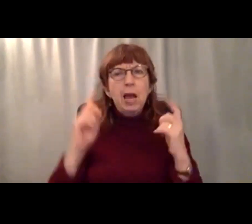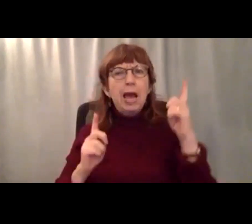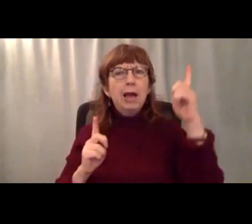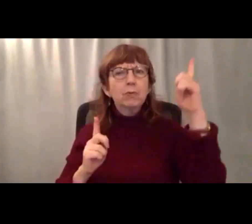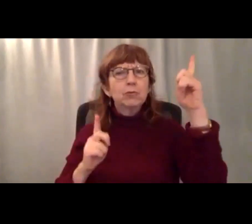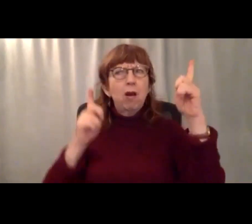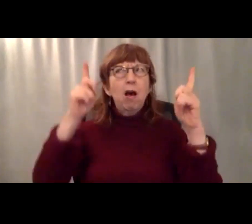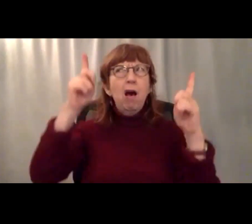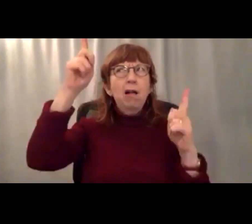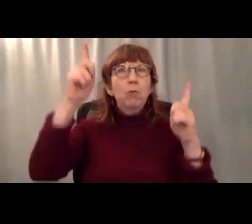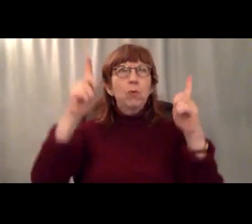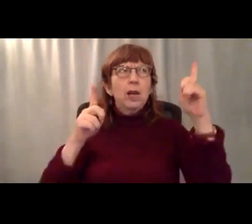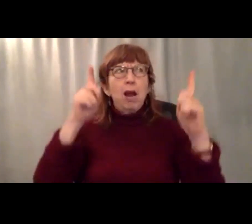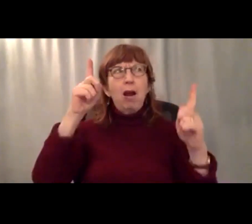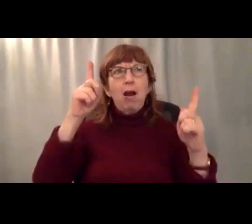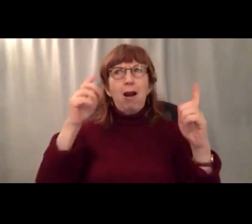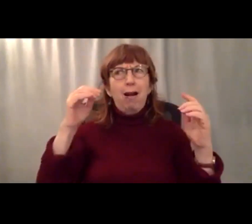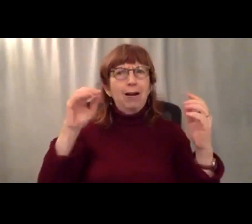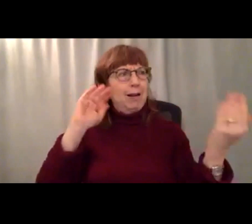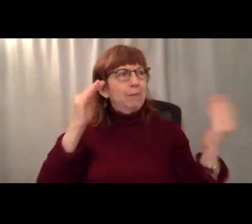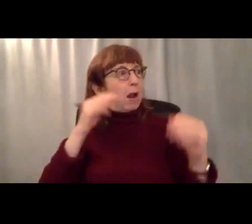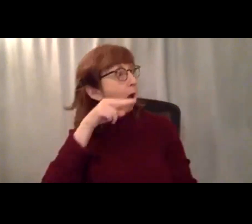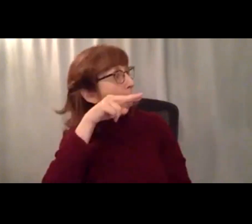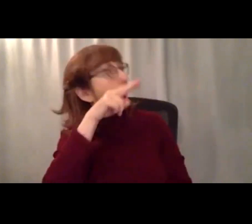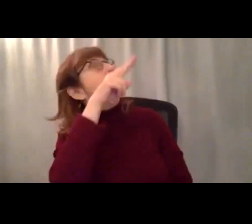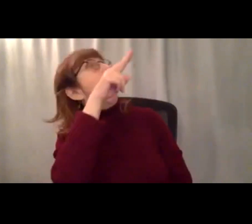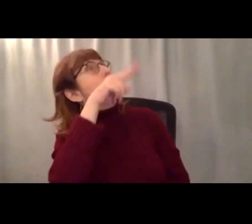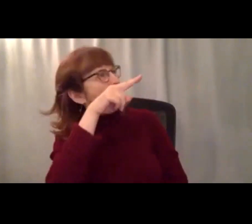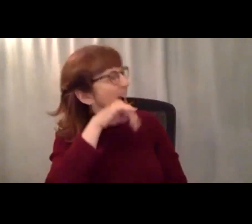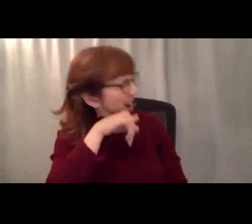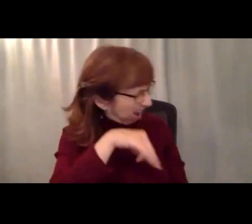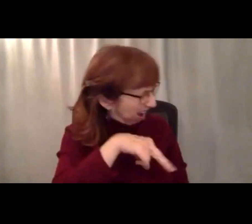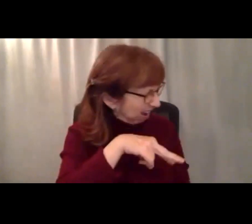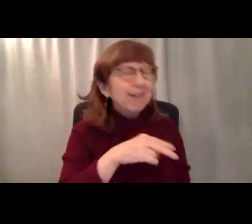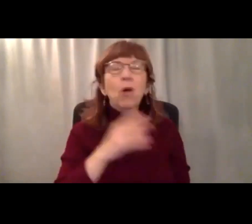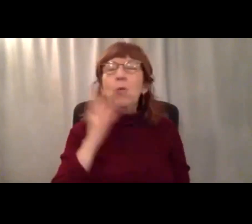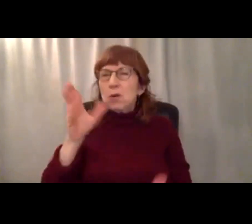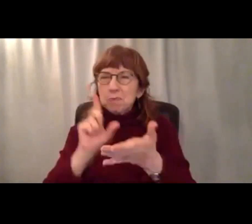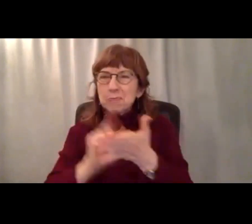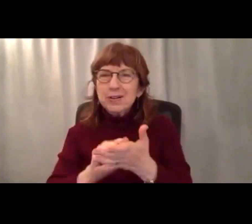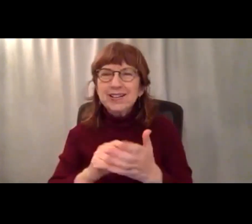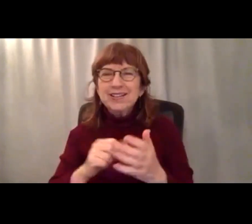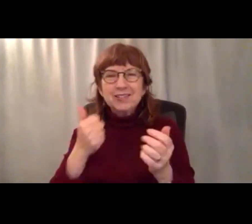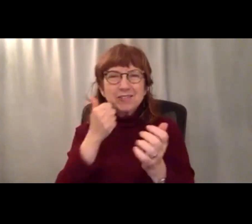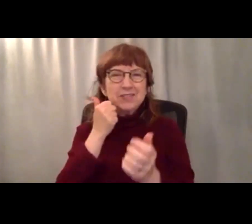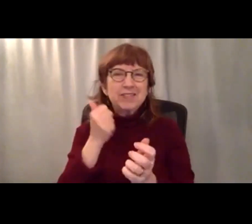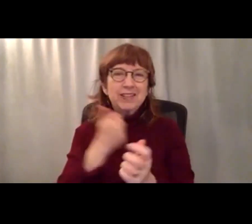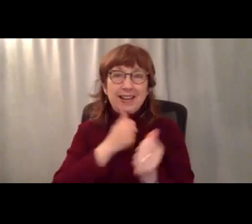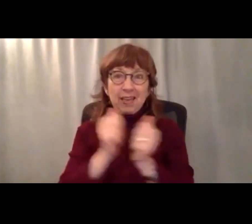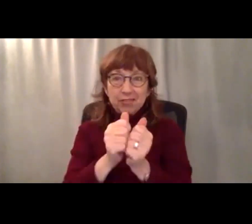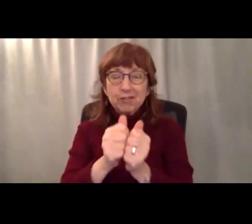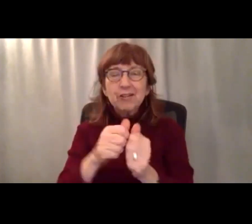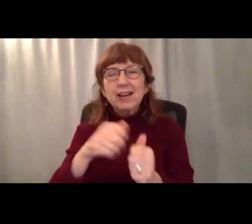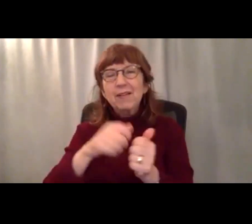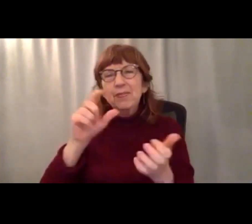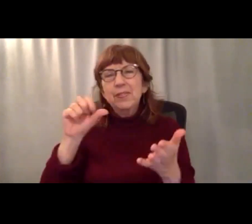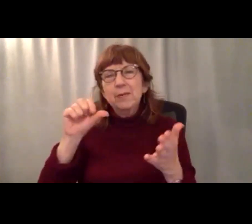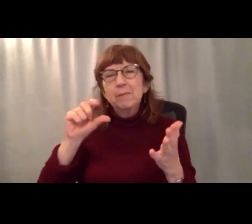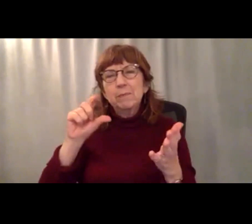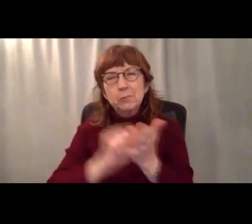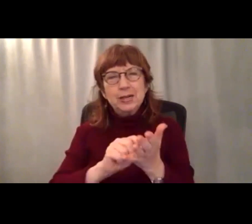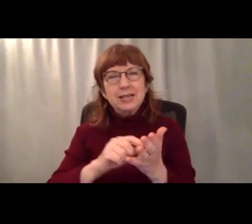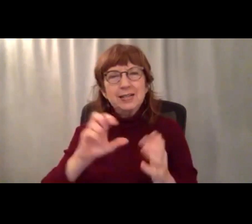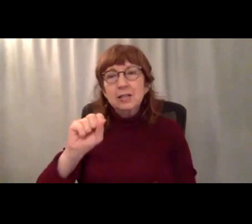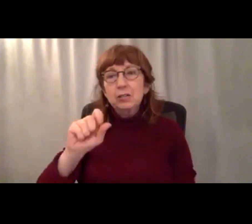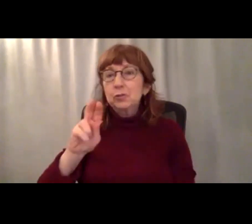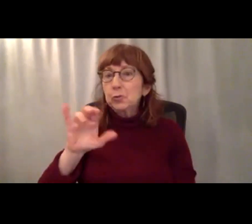are relative to one another. And we will print together in the print studio. So